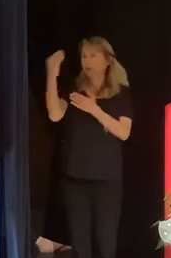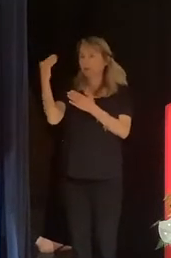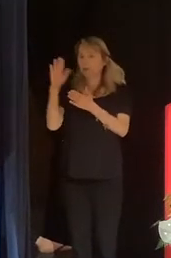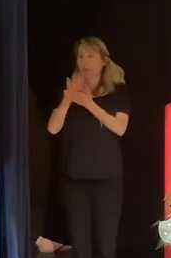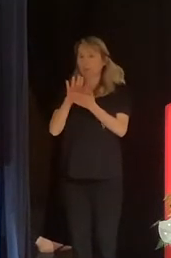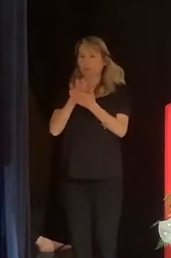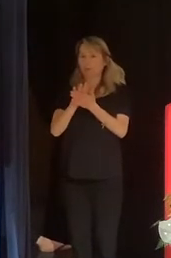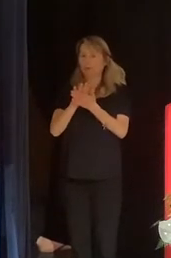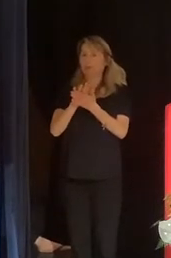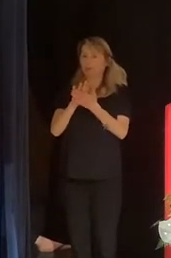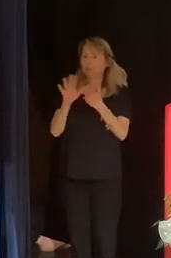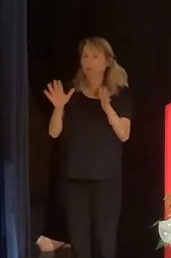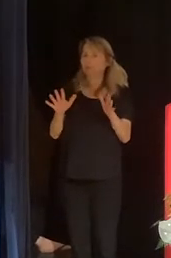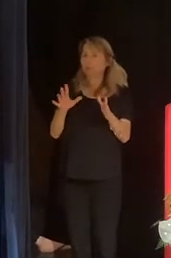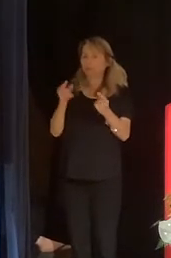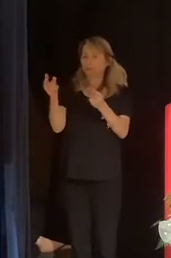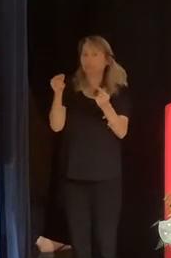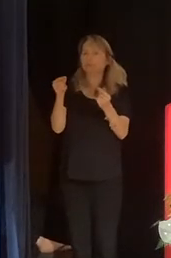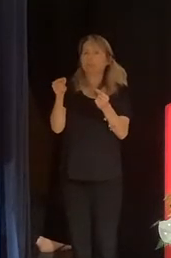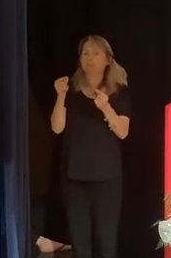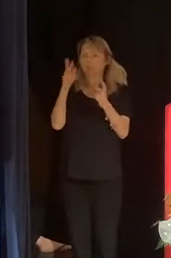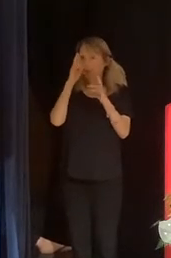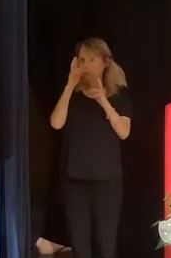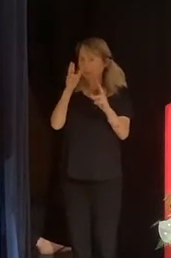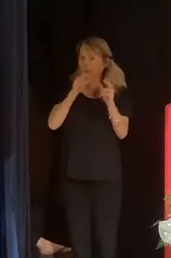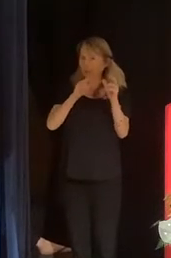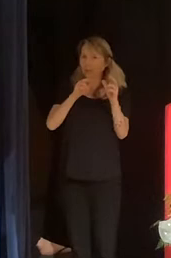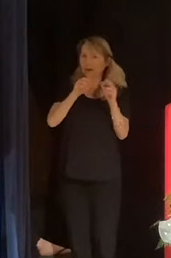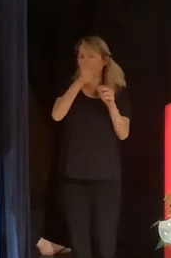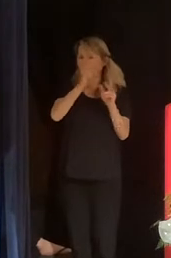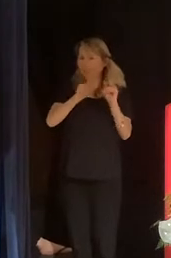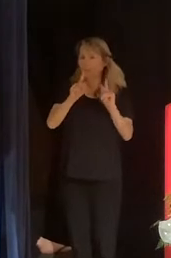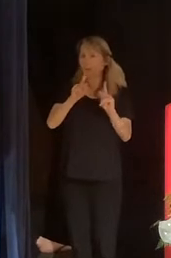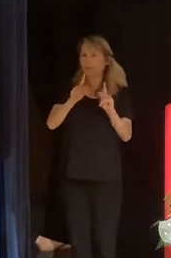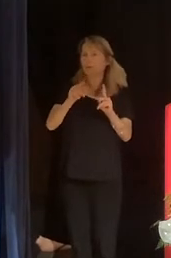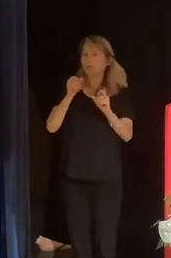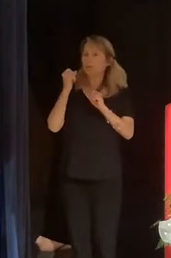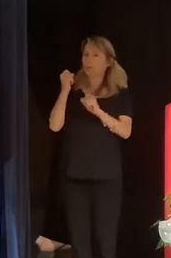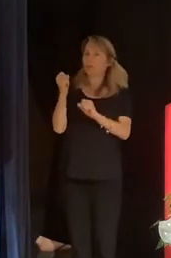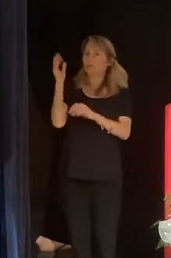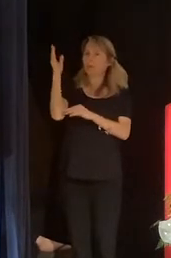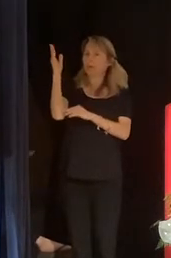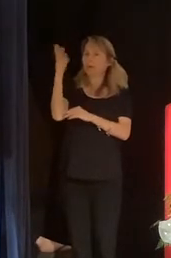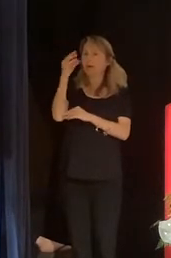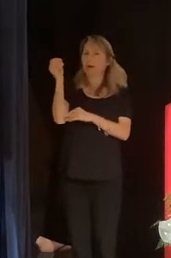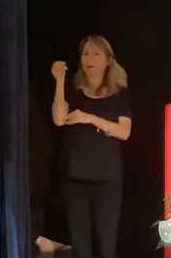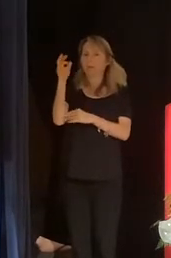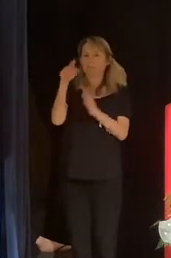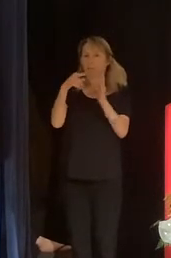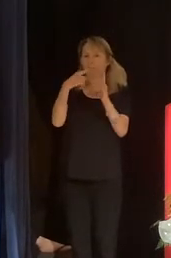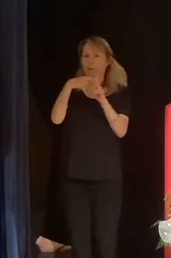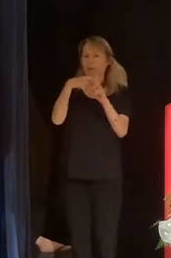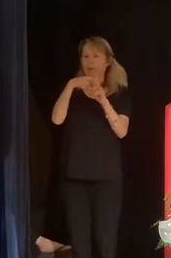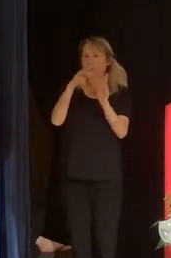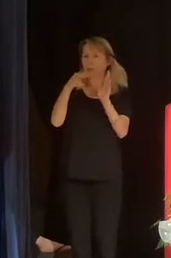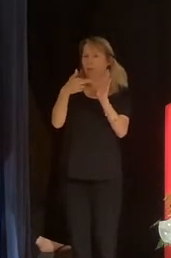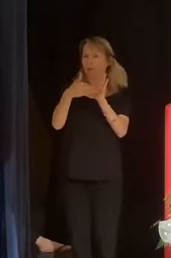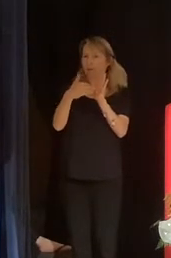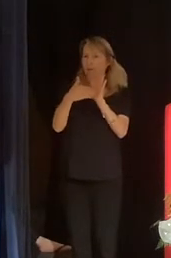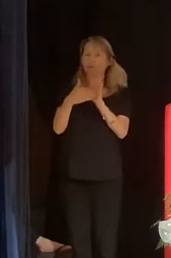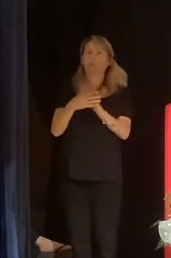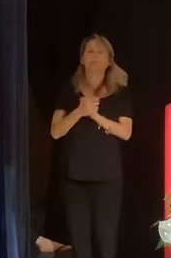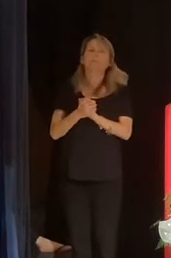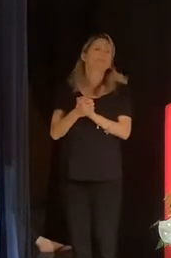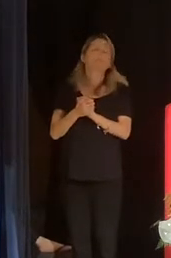They are respectful of others, responsible, strong speakers, and a positive role model in our community and school. This